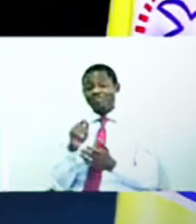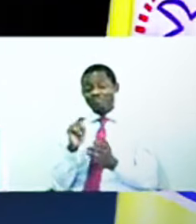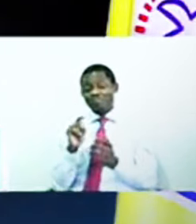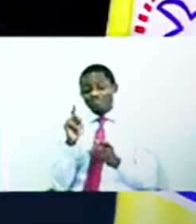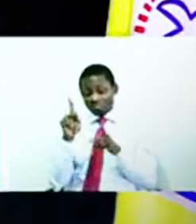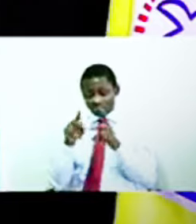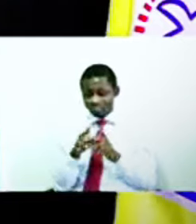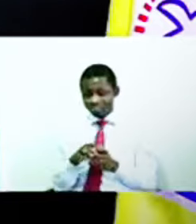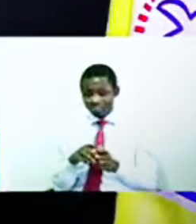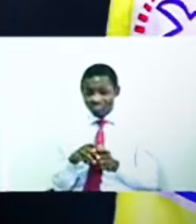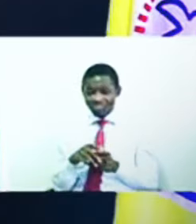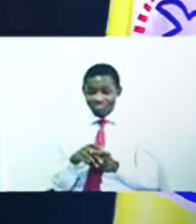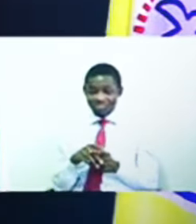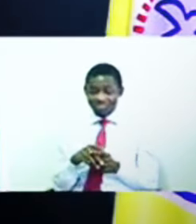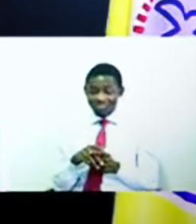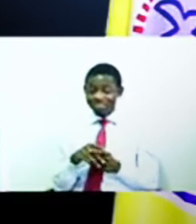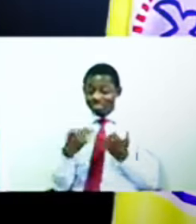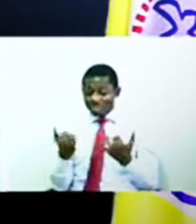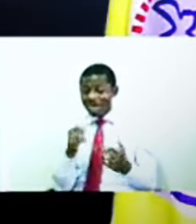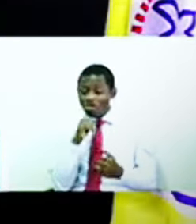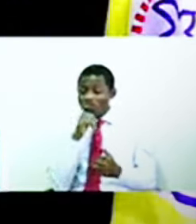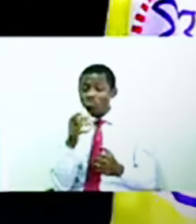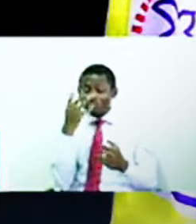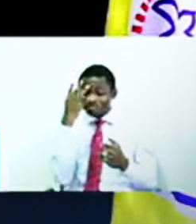I'm not going to sleep for them to come and pull my